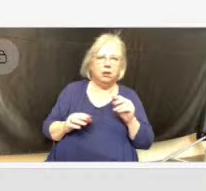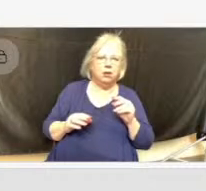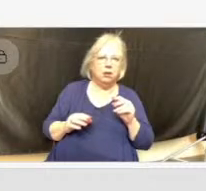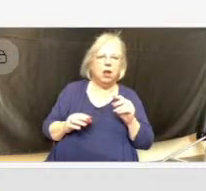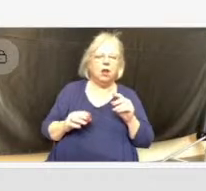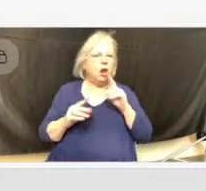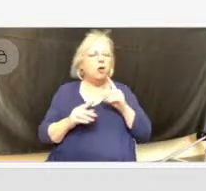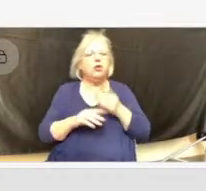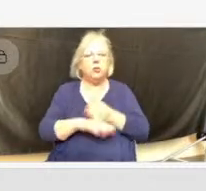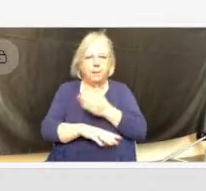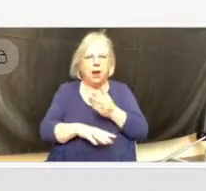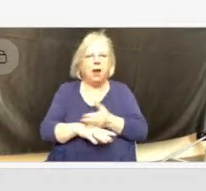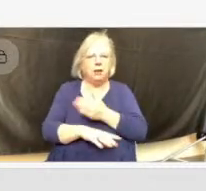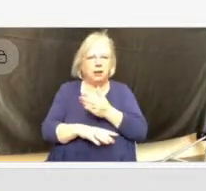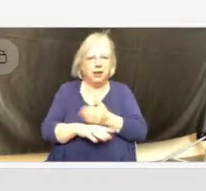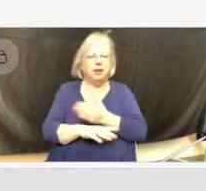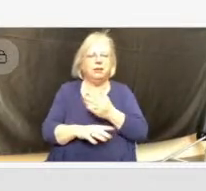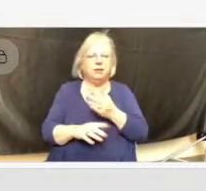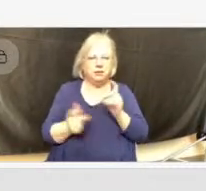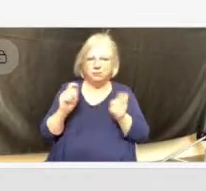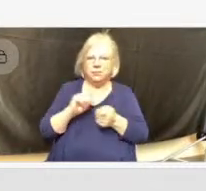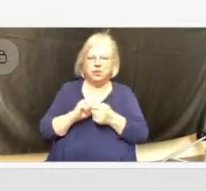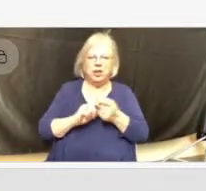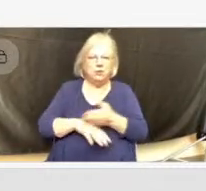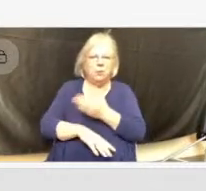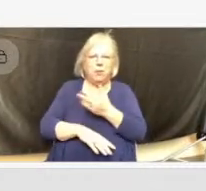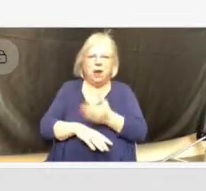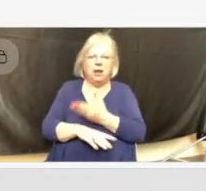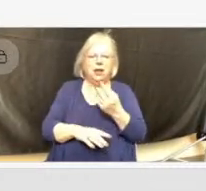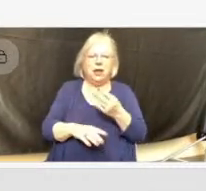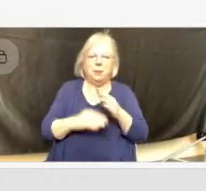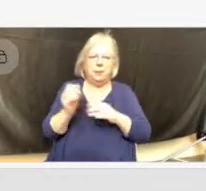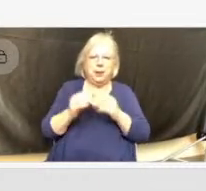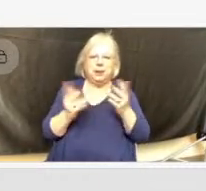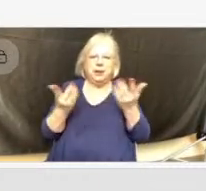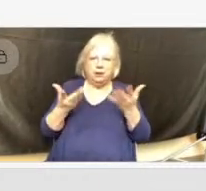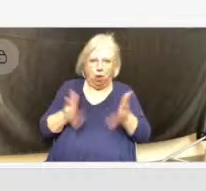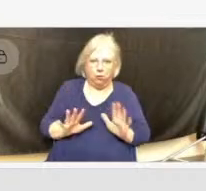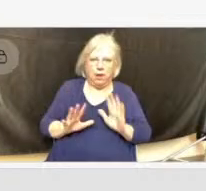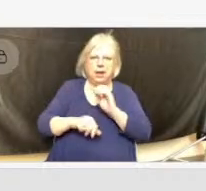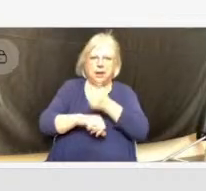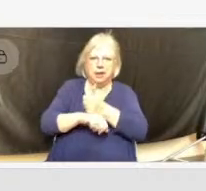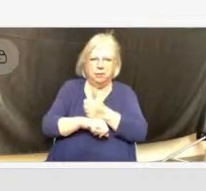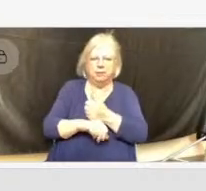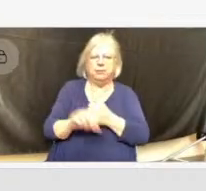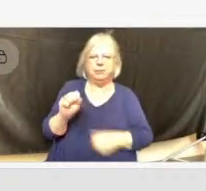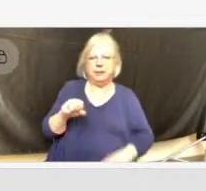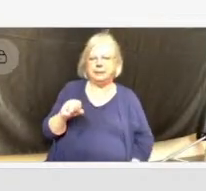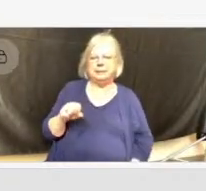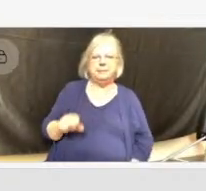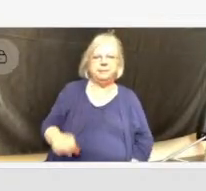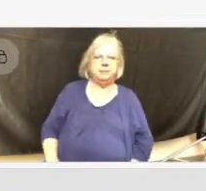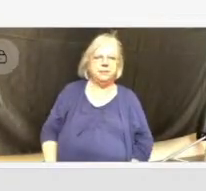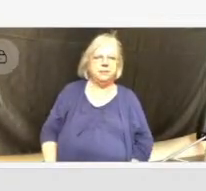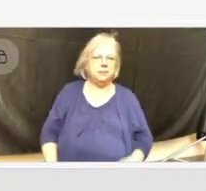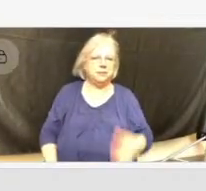You're remodeling a facility that's already there? Yes, sir. Okay. Okay.